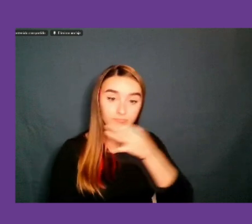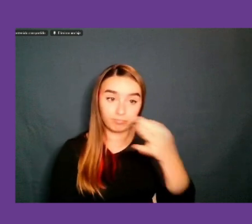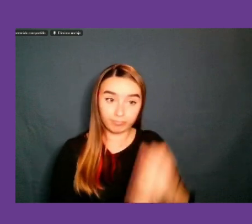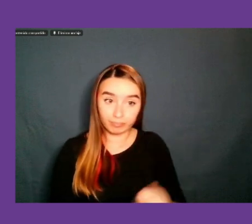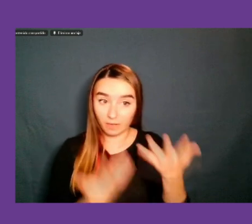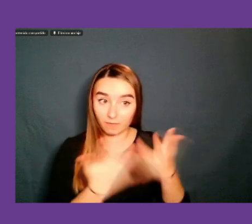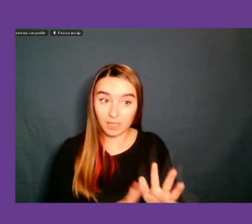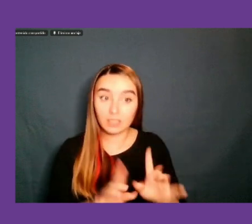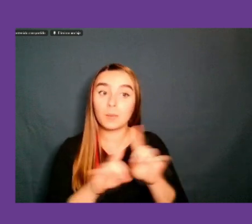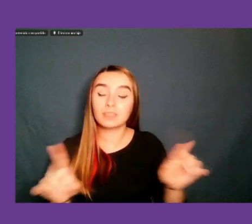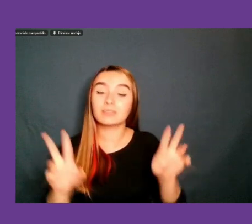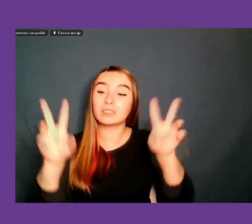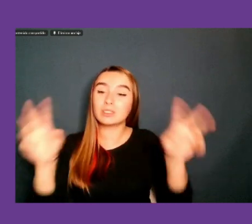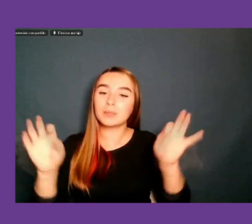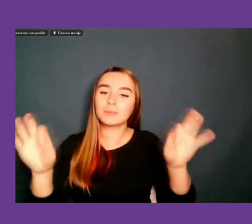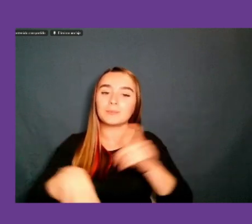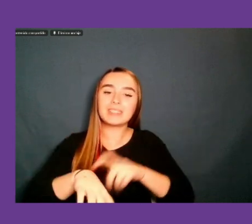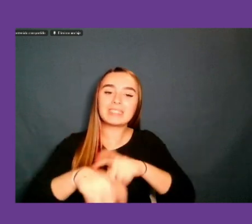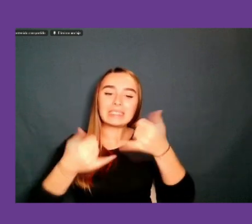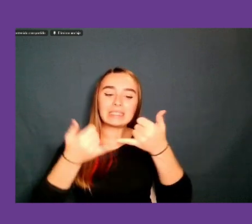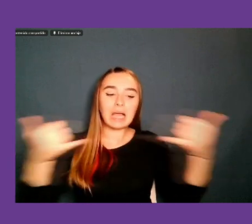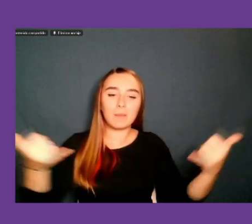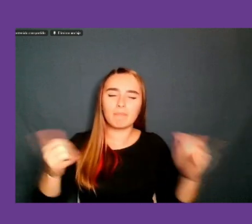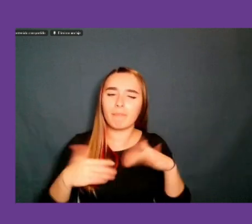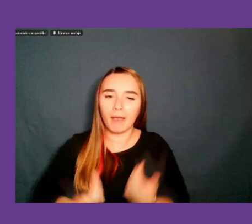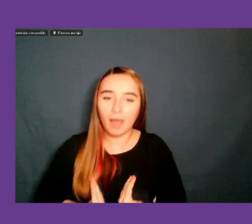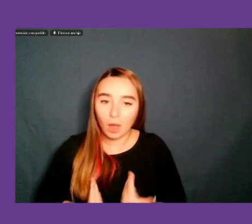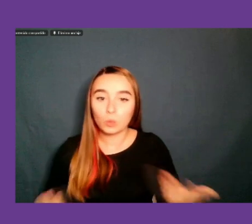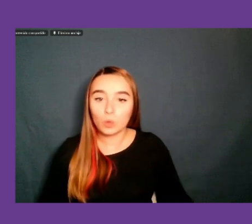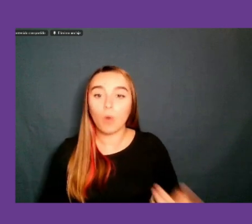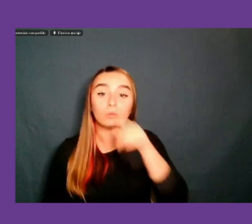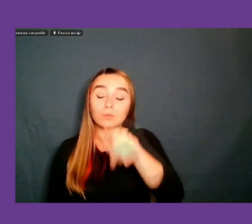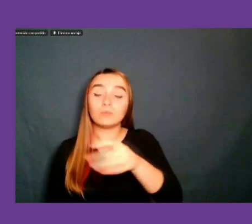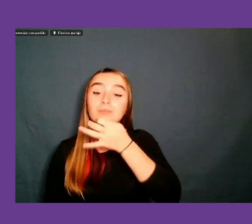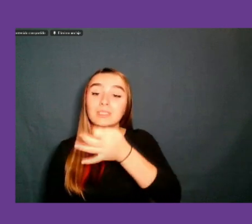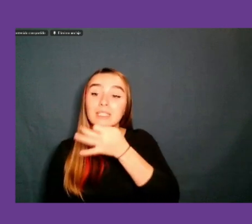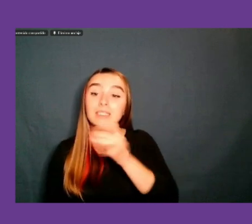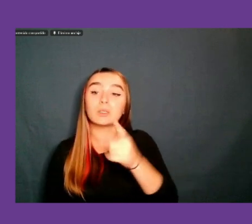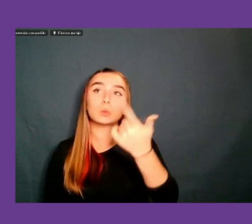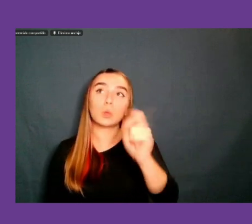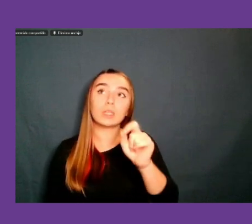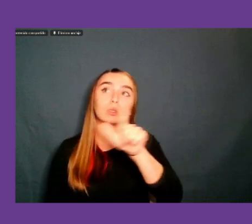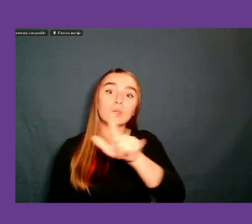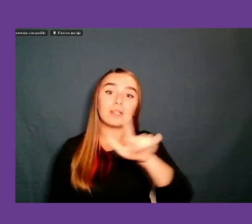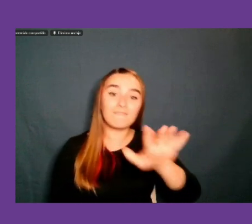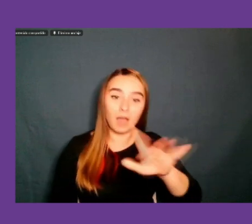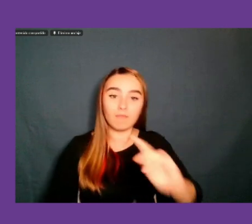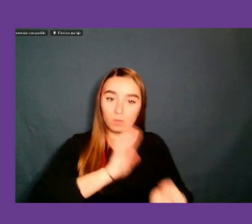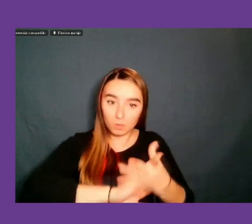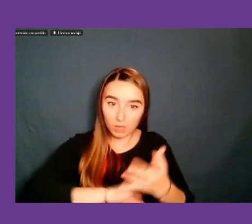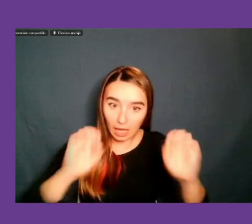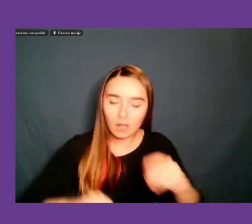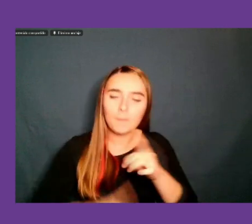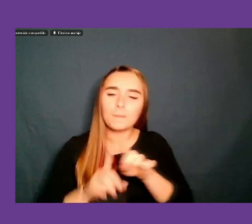more, is the timeline. Susanna, so you mentioned that it should be 2025. Do you think it's going to be the